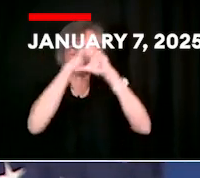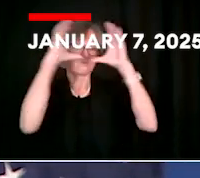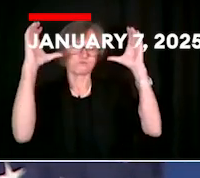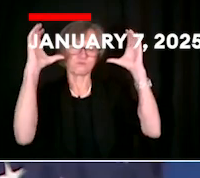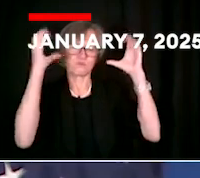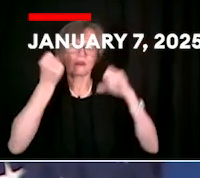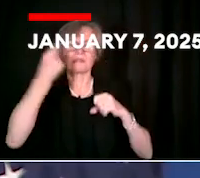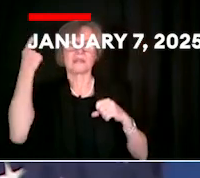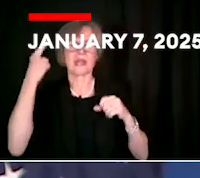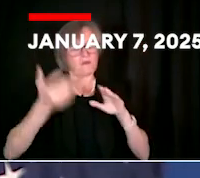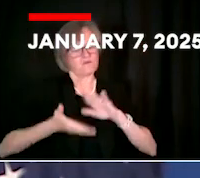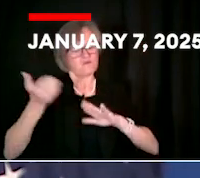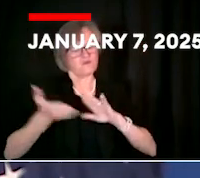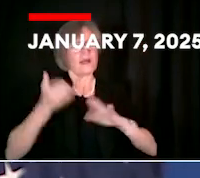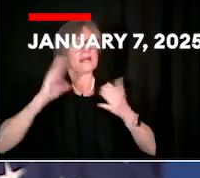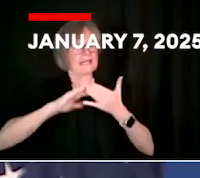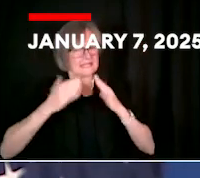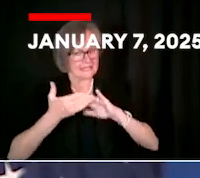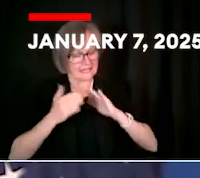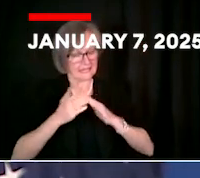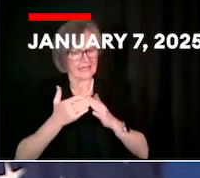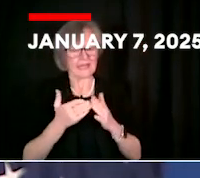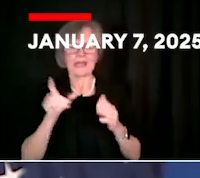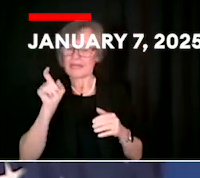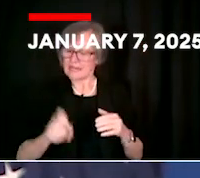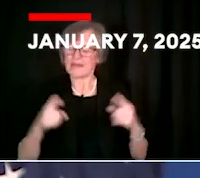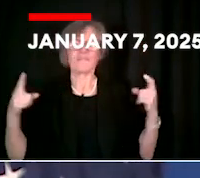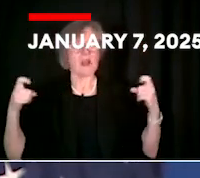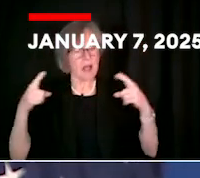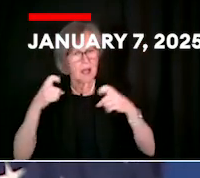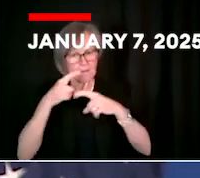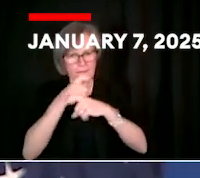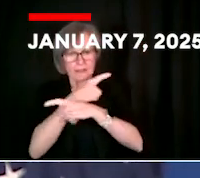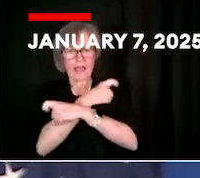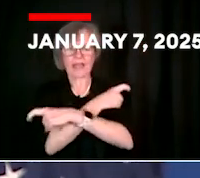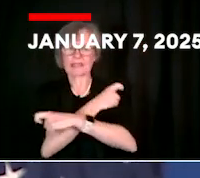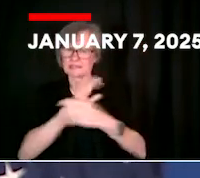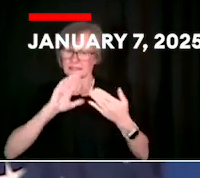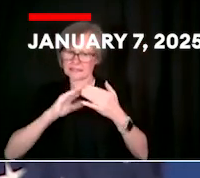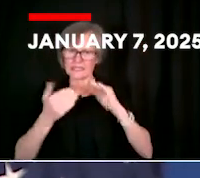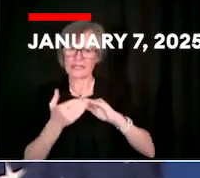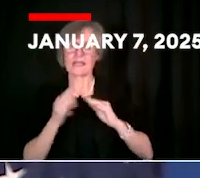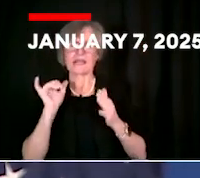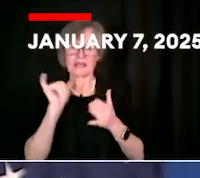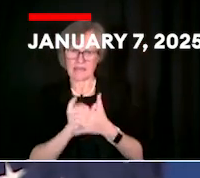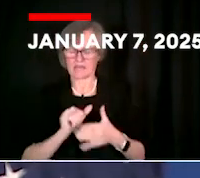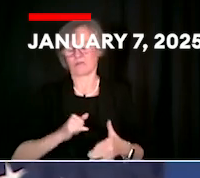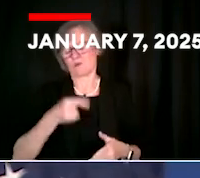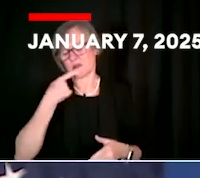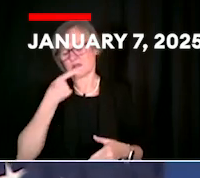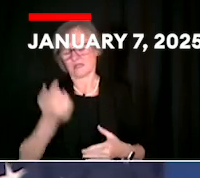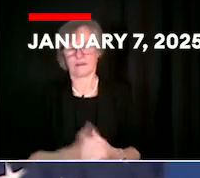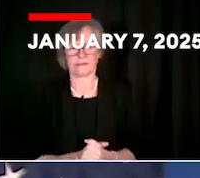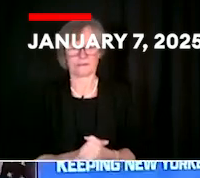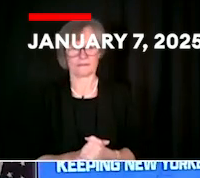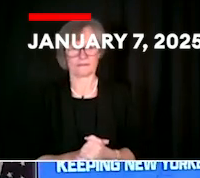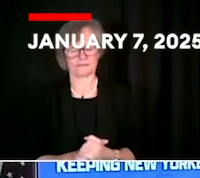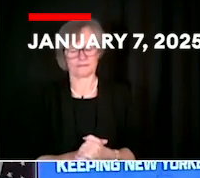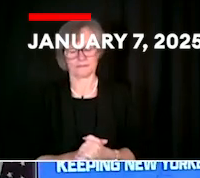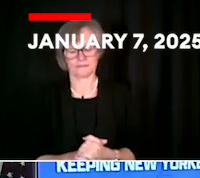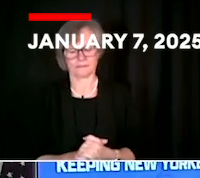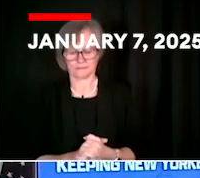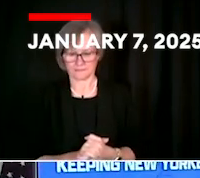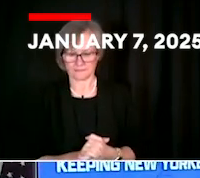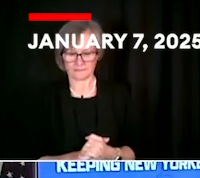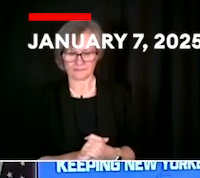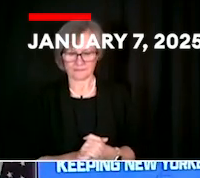running a city and the needs of the complexity of running the city. That's what I was saying. Crack the joke,